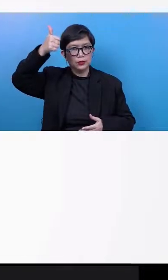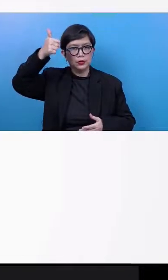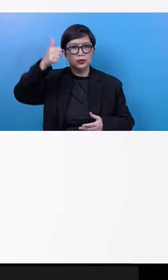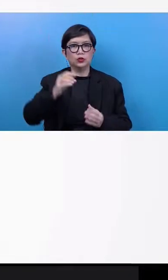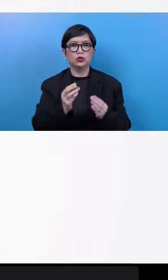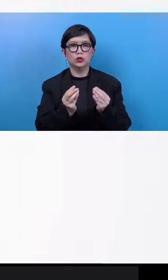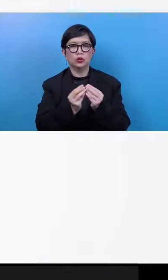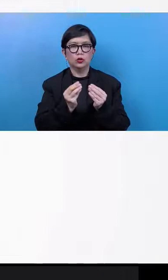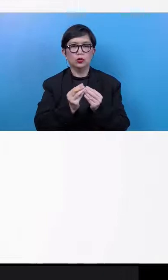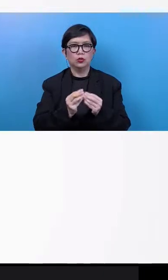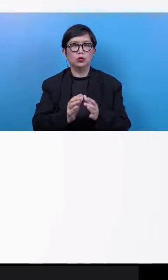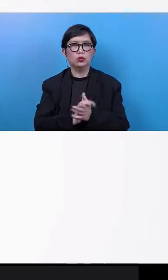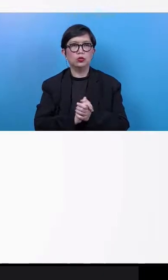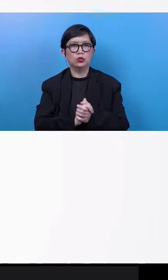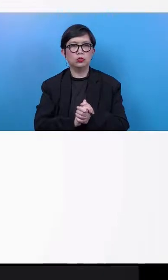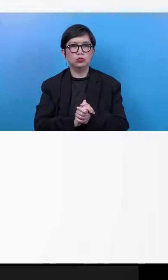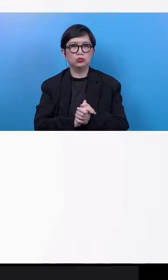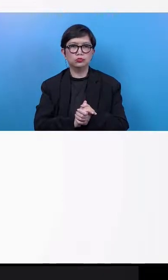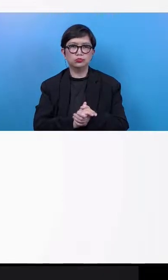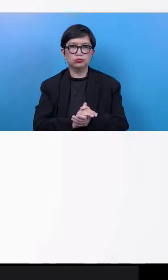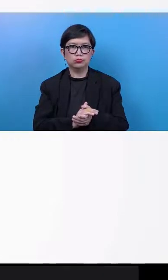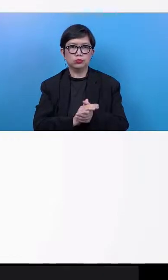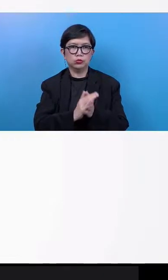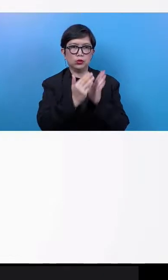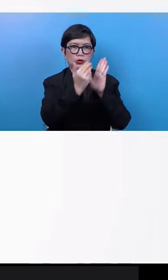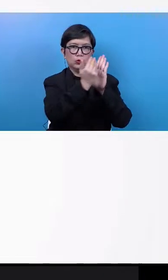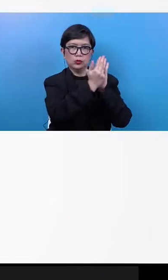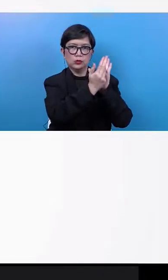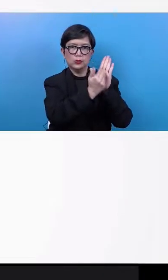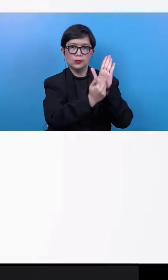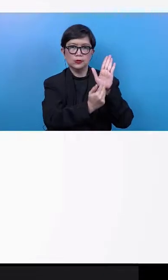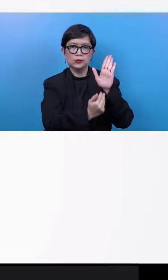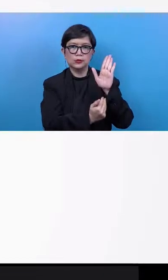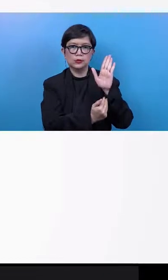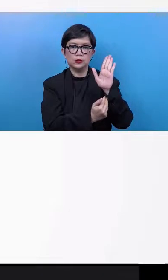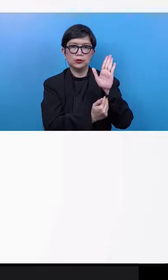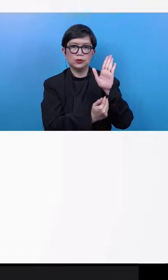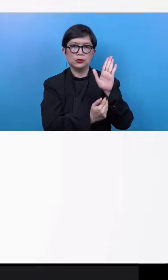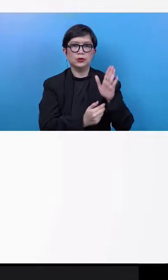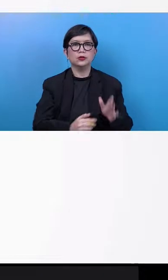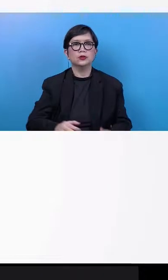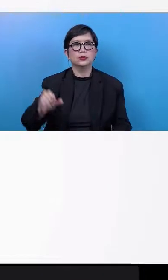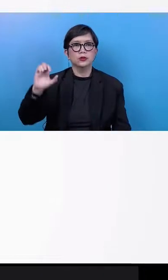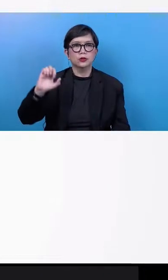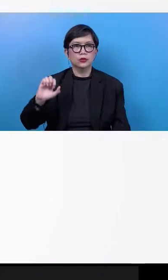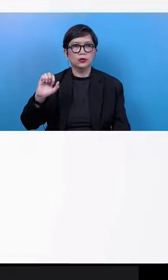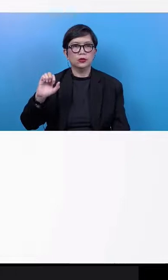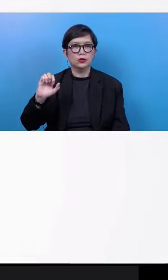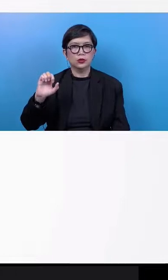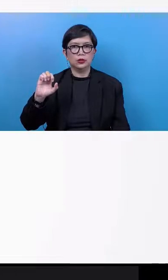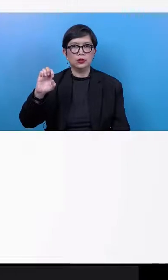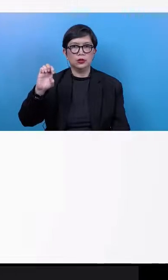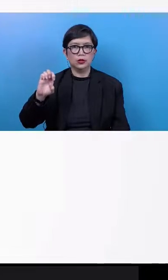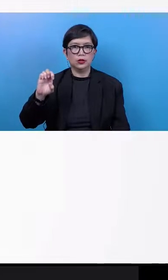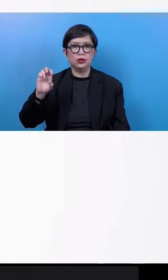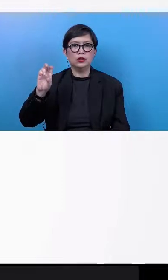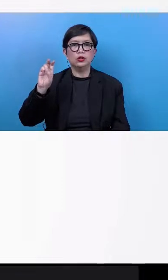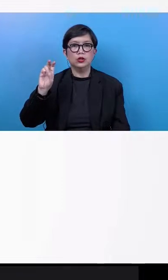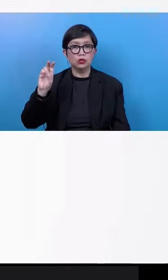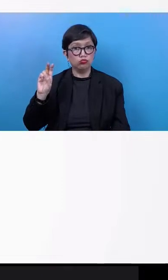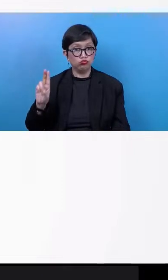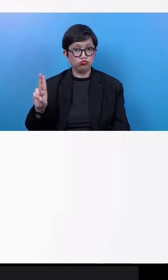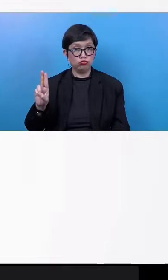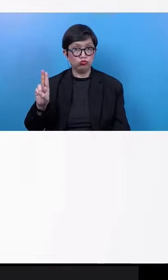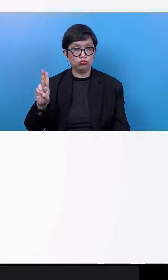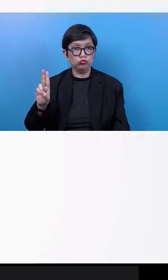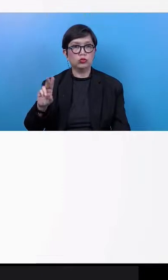by training. He has been a close partner with many of us sitting here in the European Union, as you know, is the